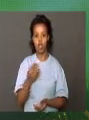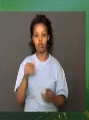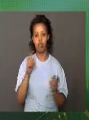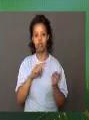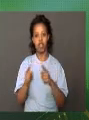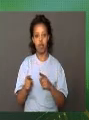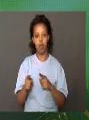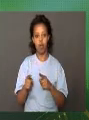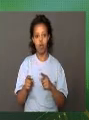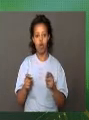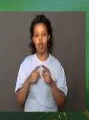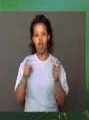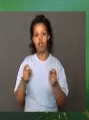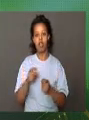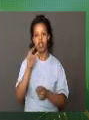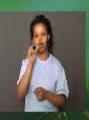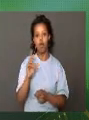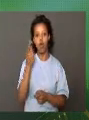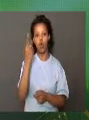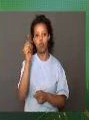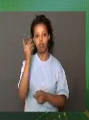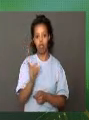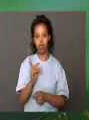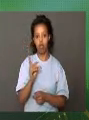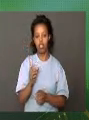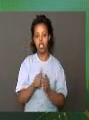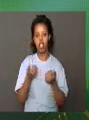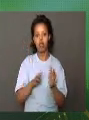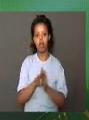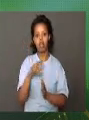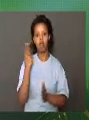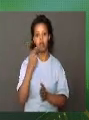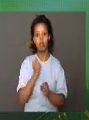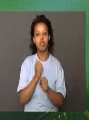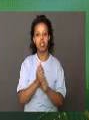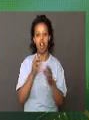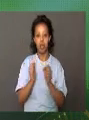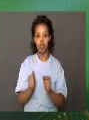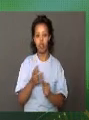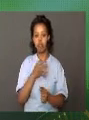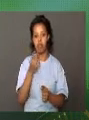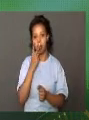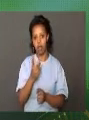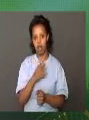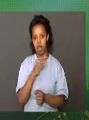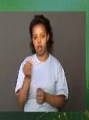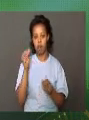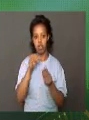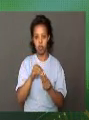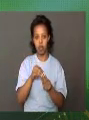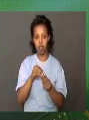antibiotics. We took a closer look at the manufacturing process